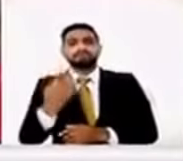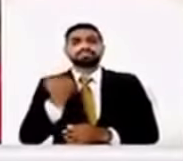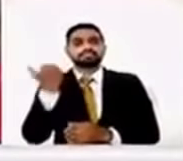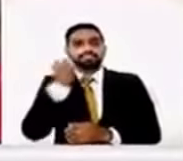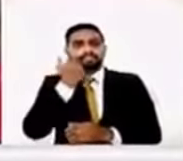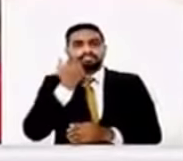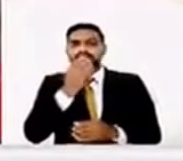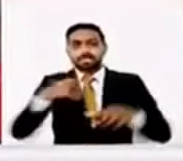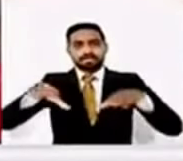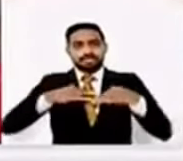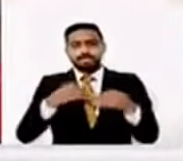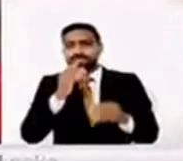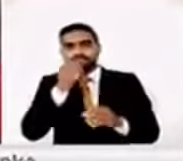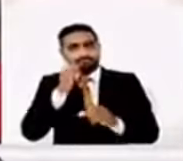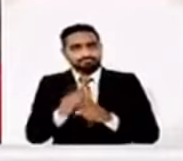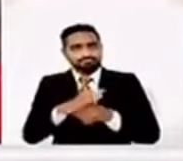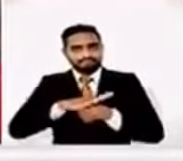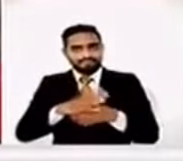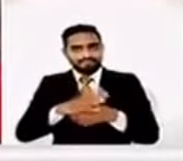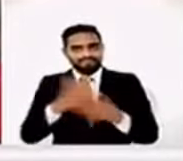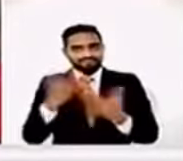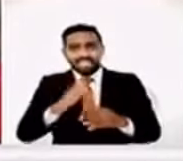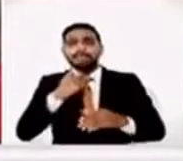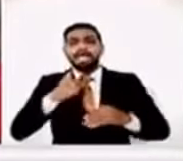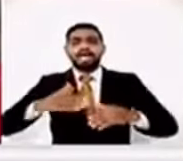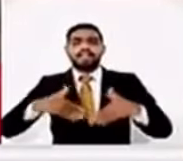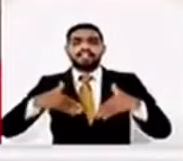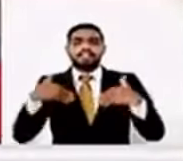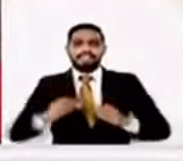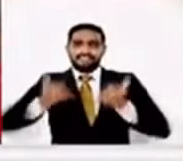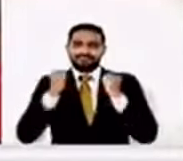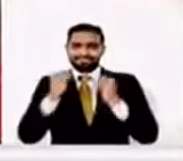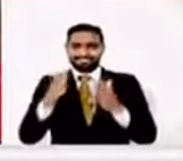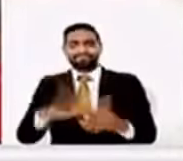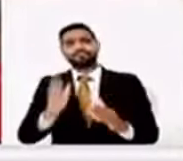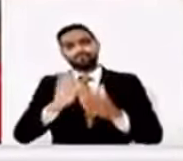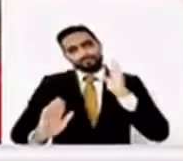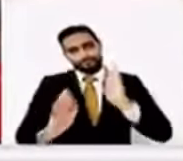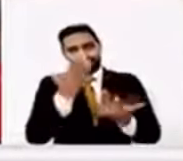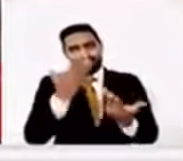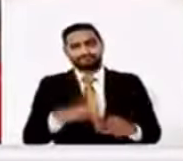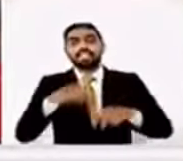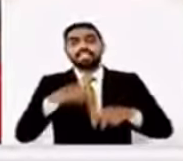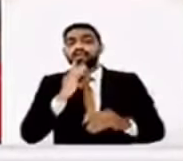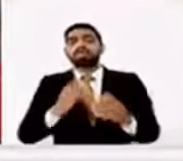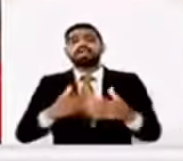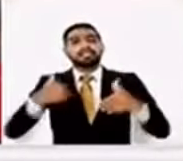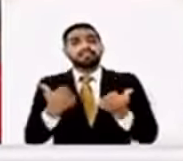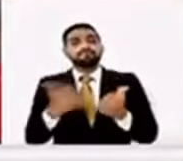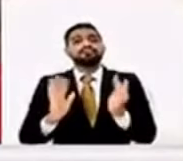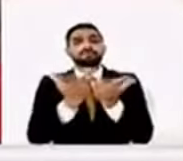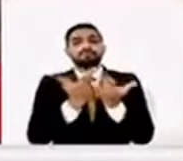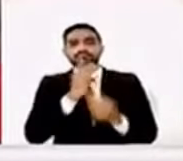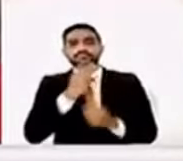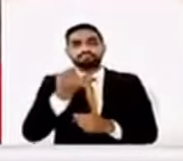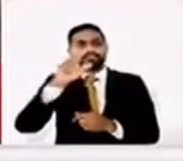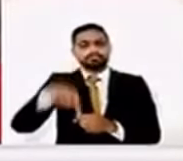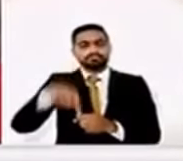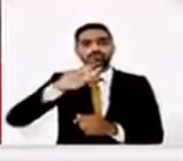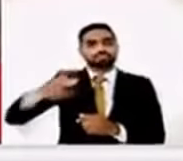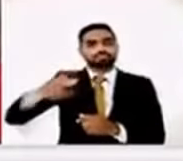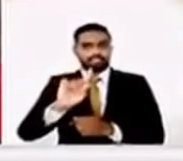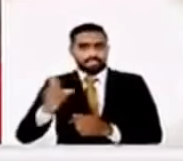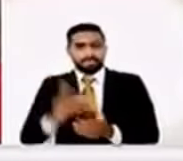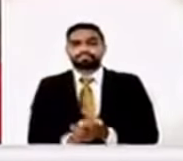recovered today, raising the total number of recoveries in Sri Lanka to 12,210. The total number of